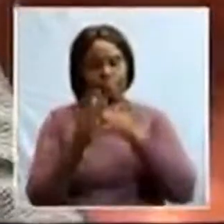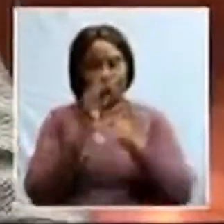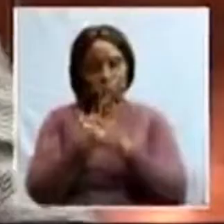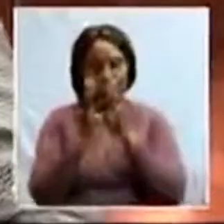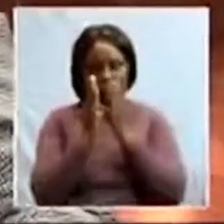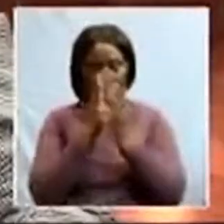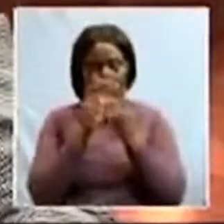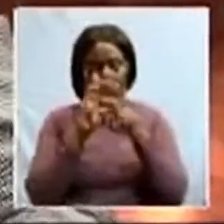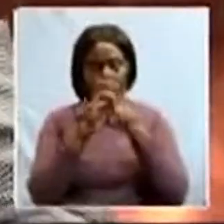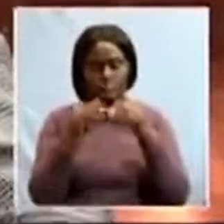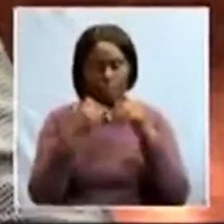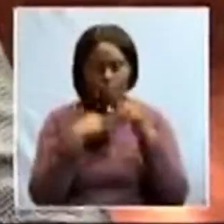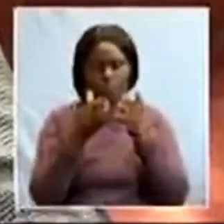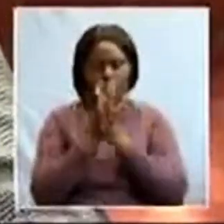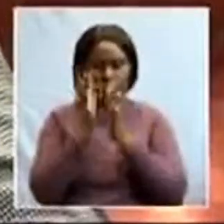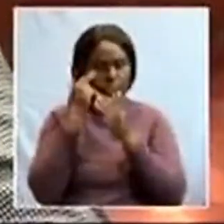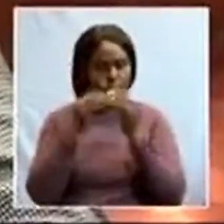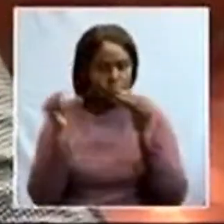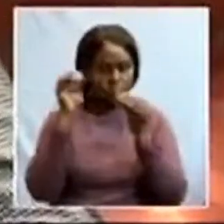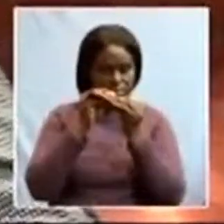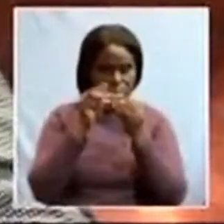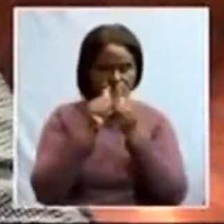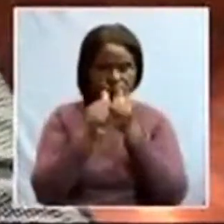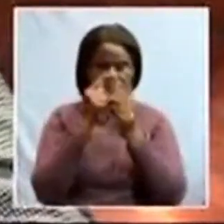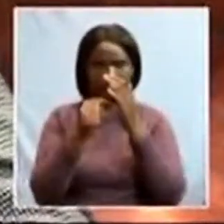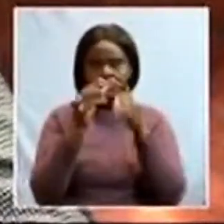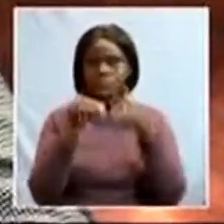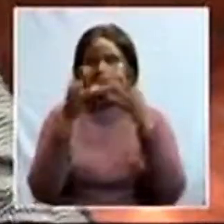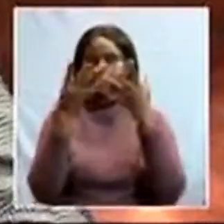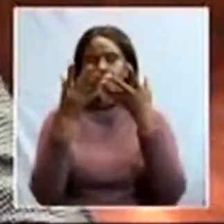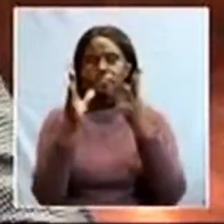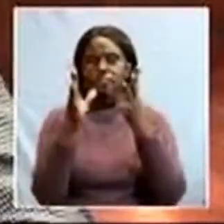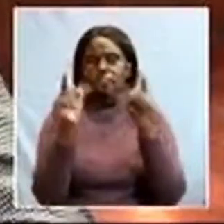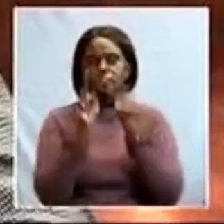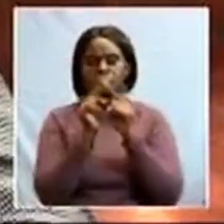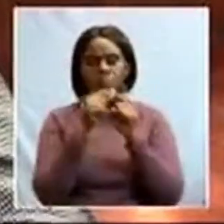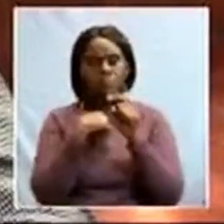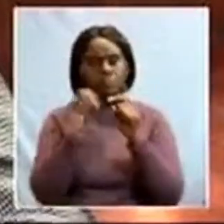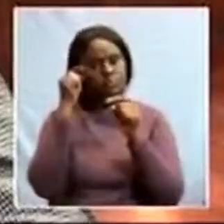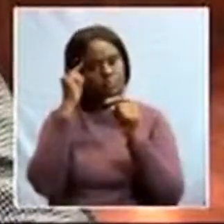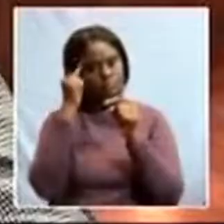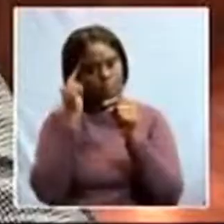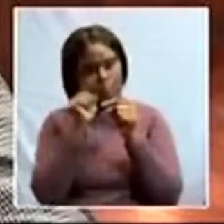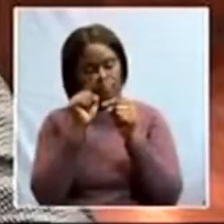Chair, had requested for extension, which was granted. I think there was